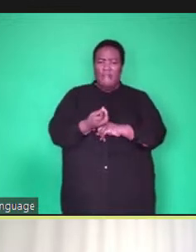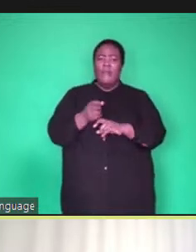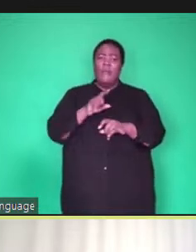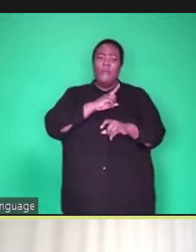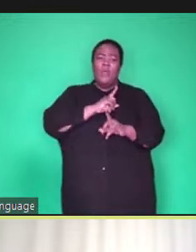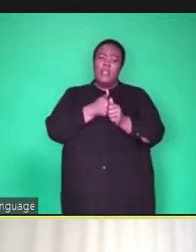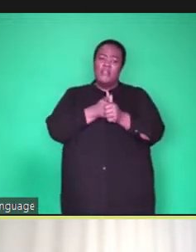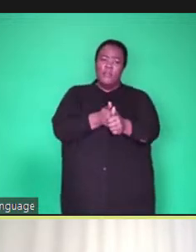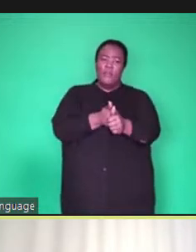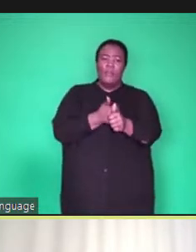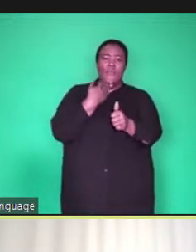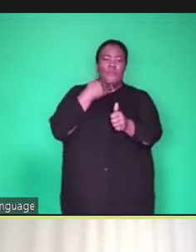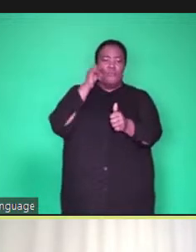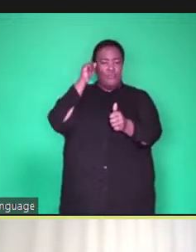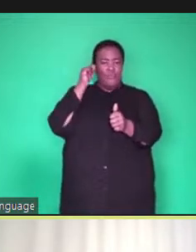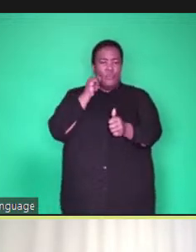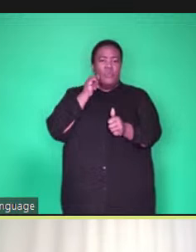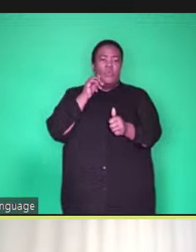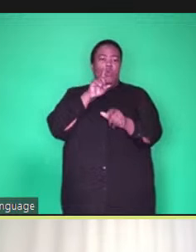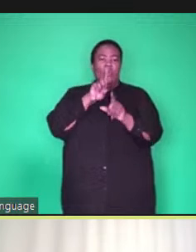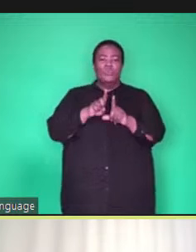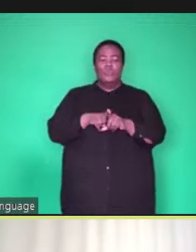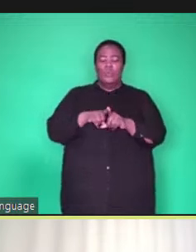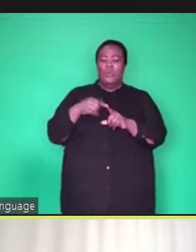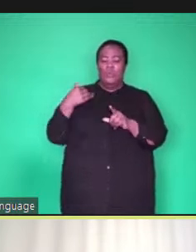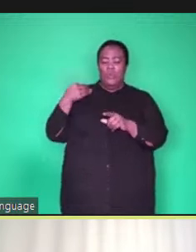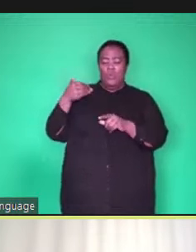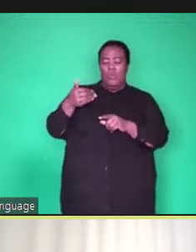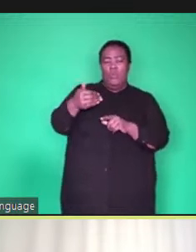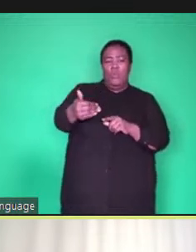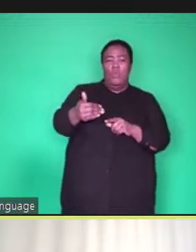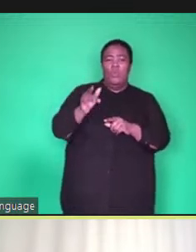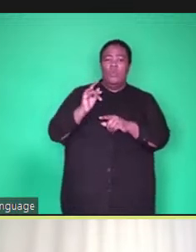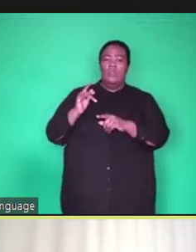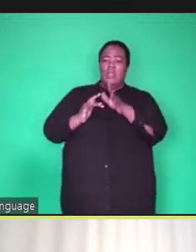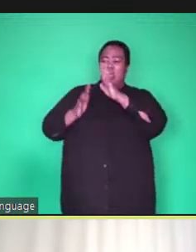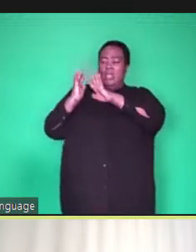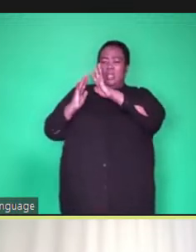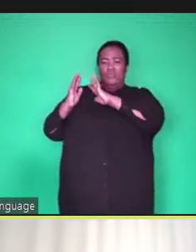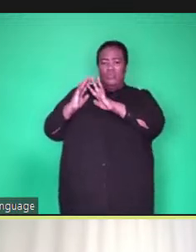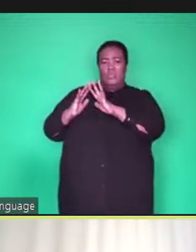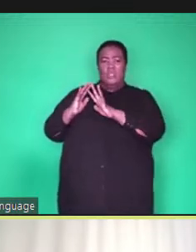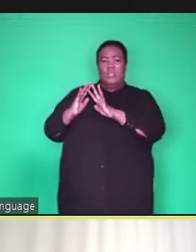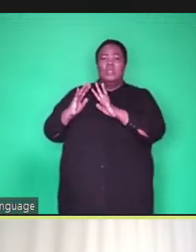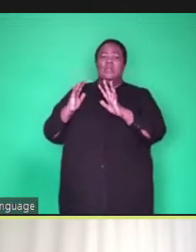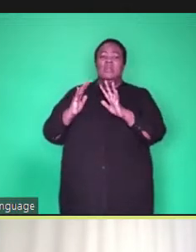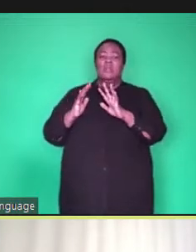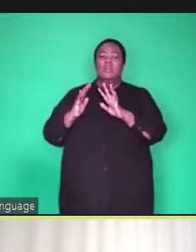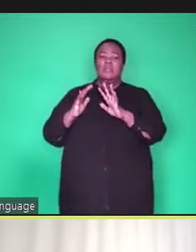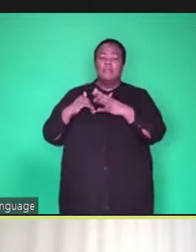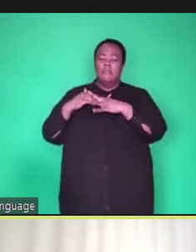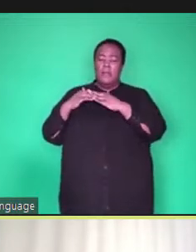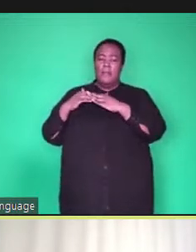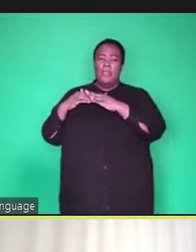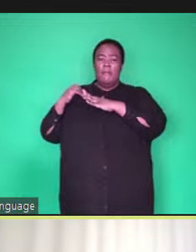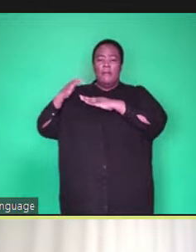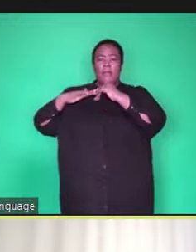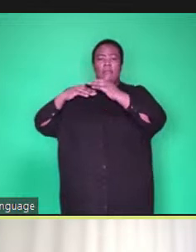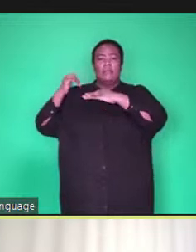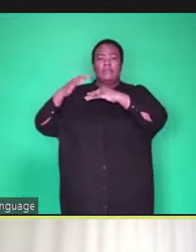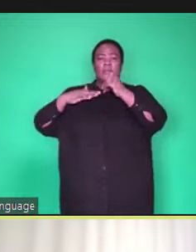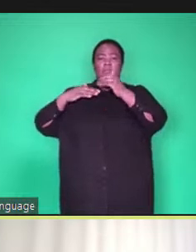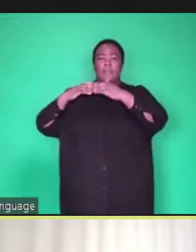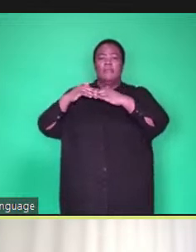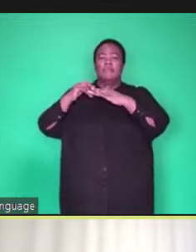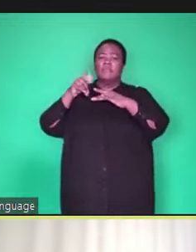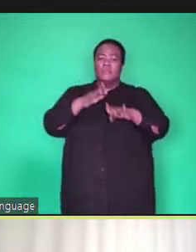panel over space and time, the migration history is built up over the life course of each individual in the panel.